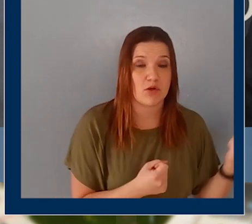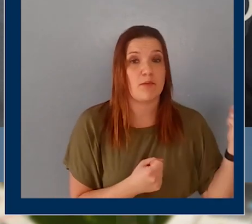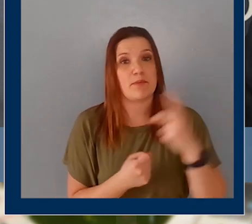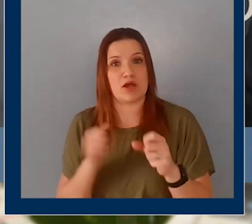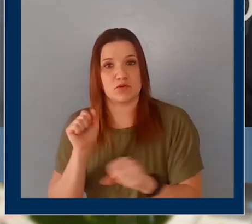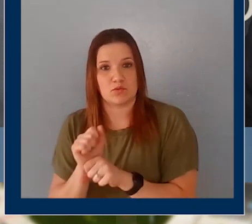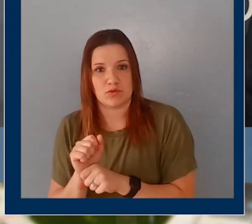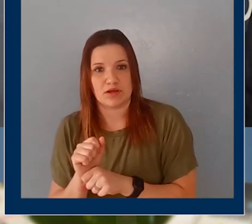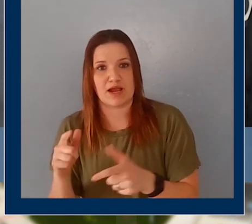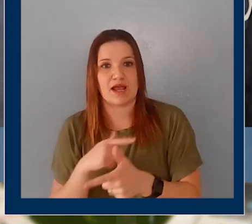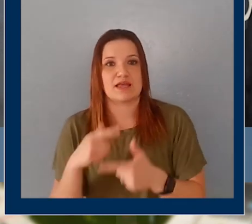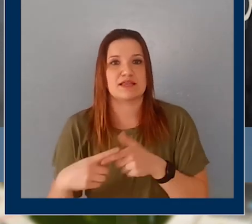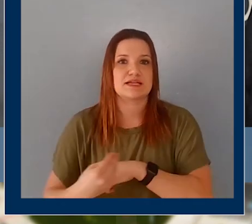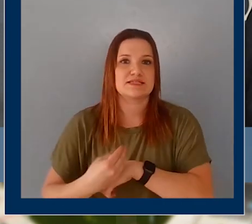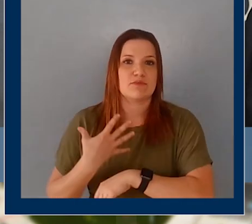Cox, our VP of HR.